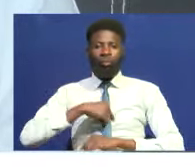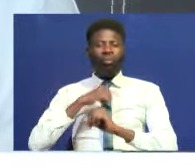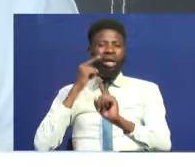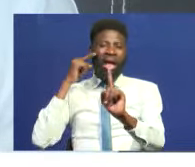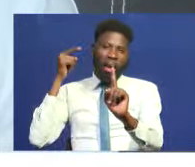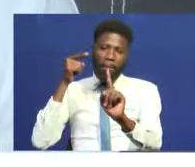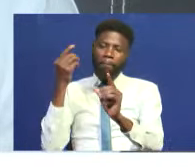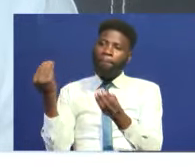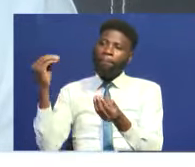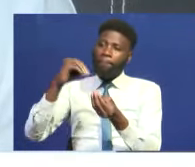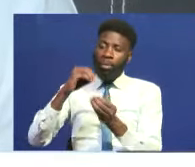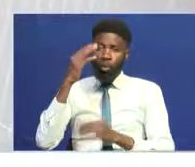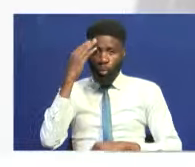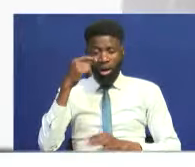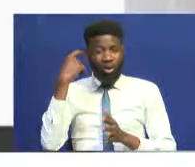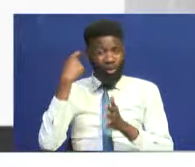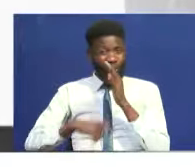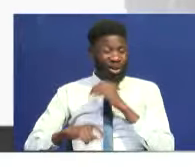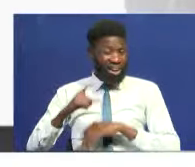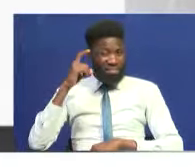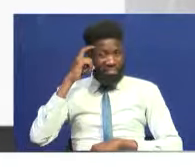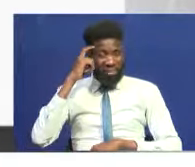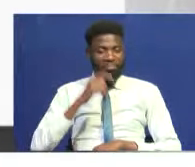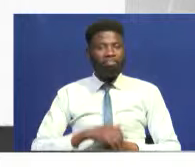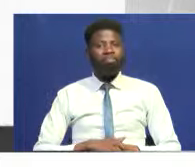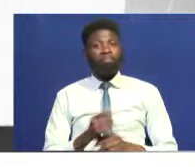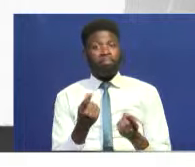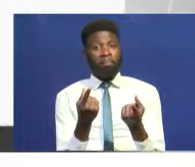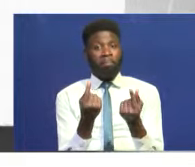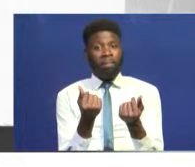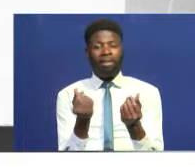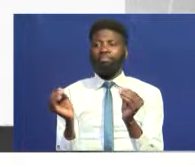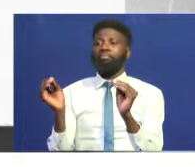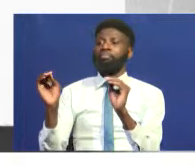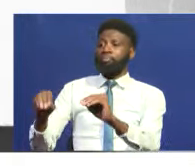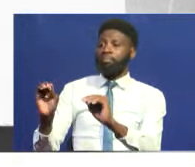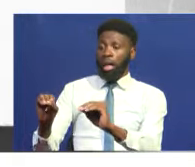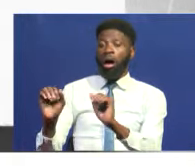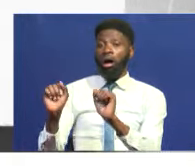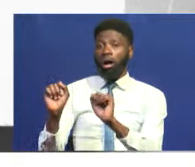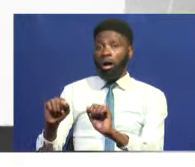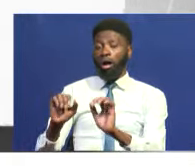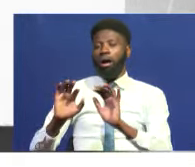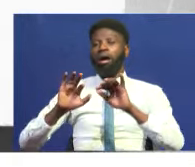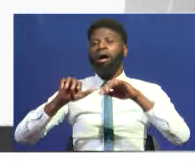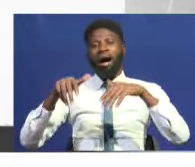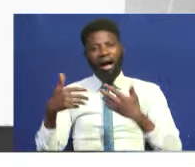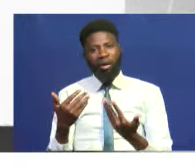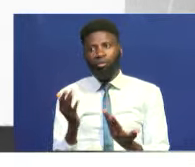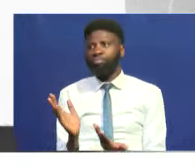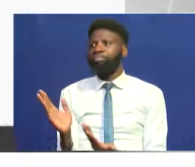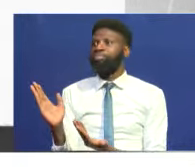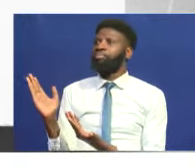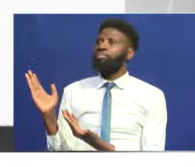because the cost is huge. Contributions towards the family can be channeled through paybill